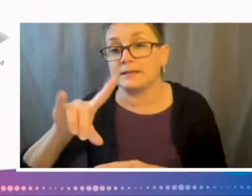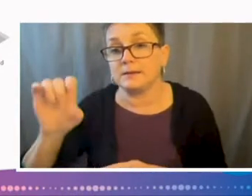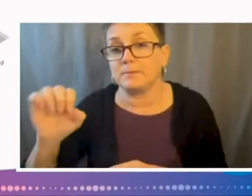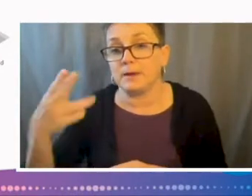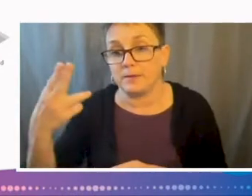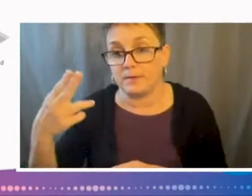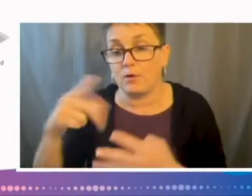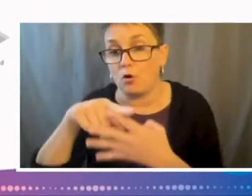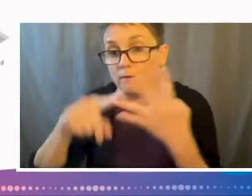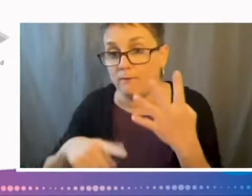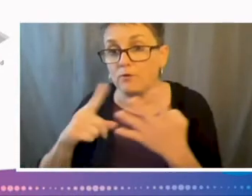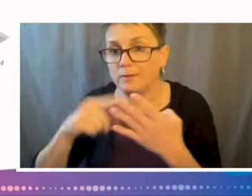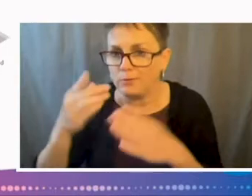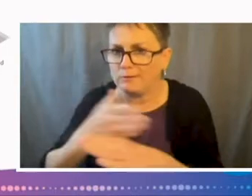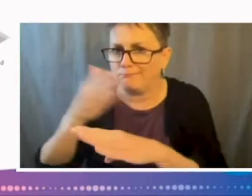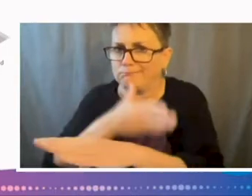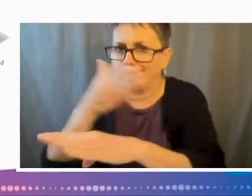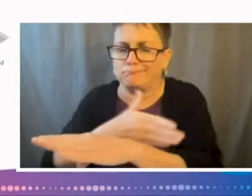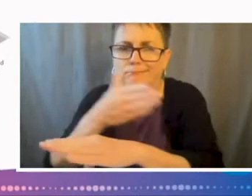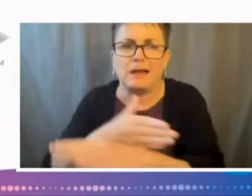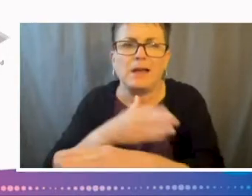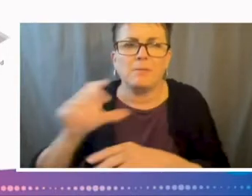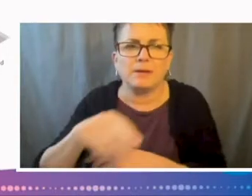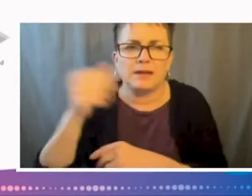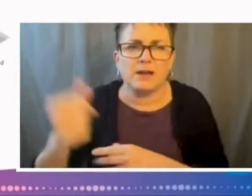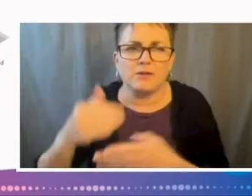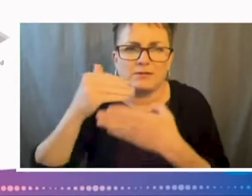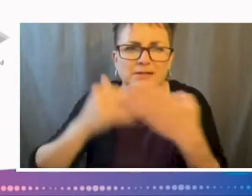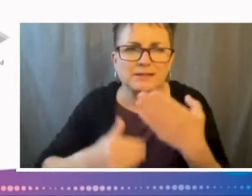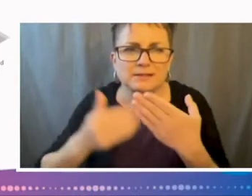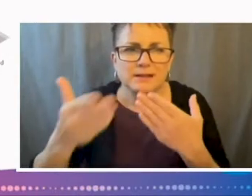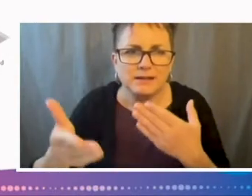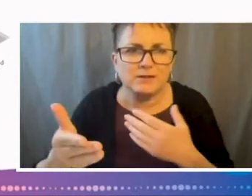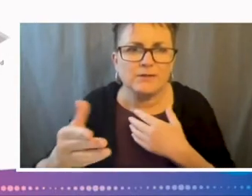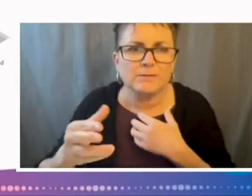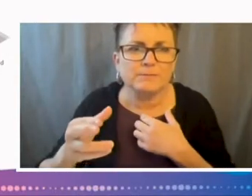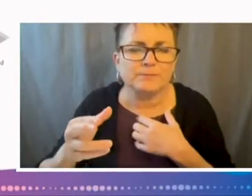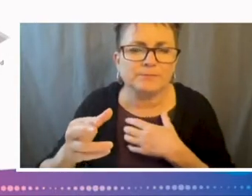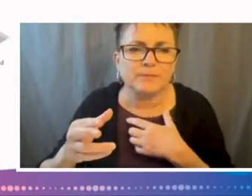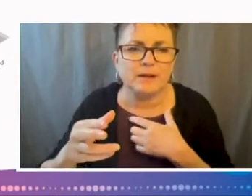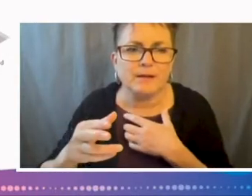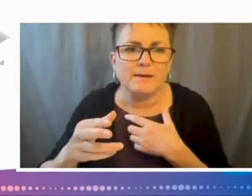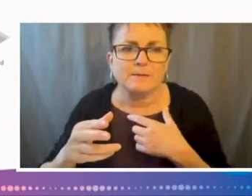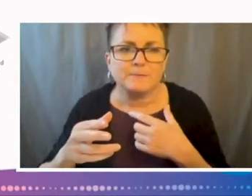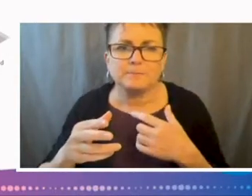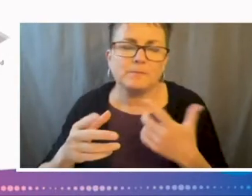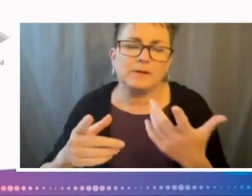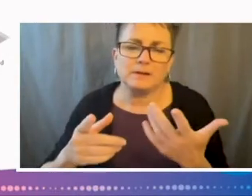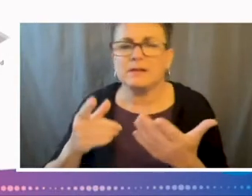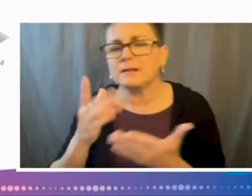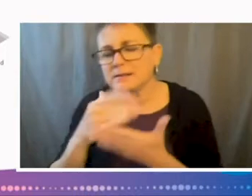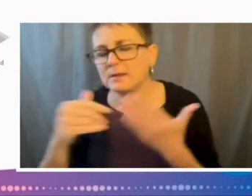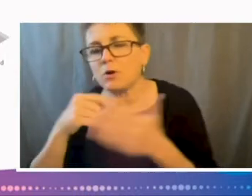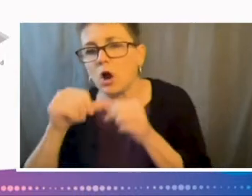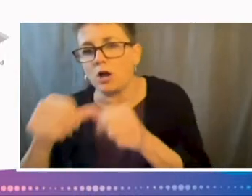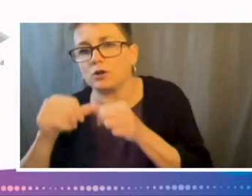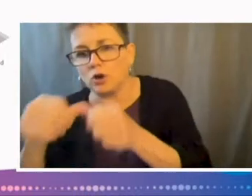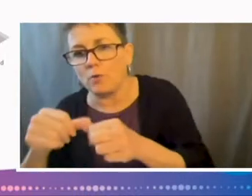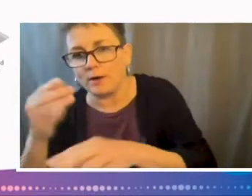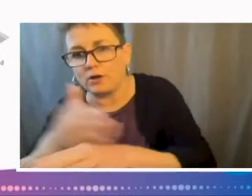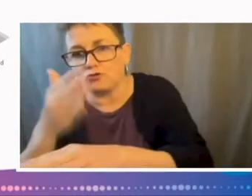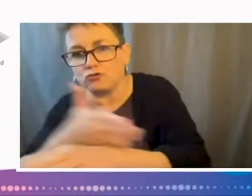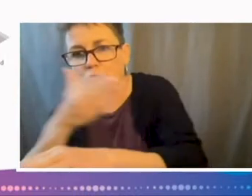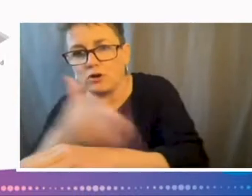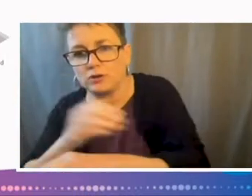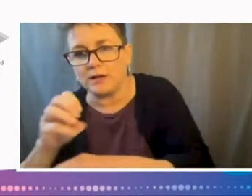Brick Church Station, Bloomfield, North Elizabeth. Newark Penn Station is ongoing construction and design work right now. All these stations